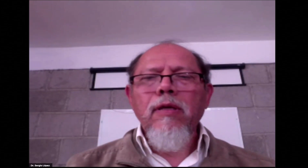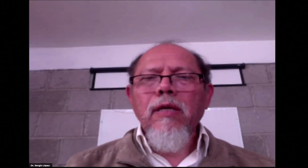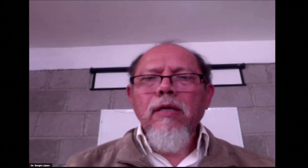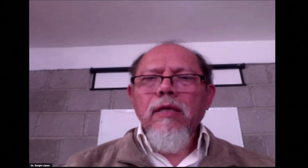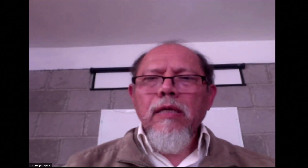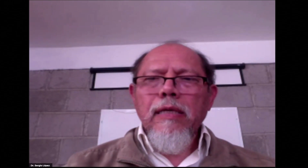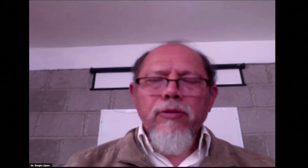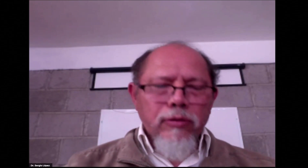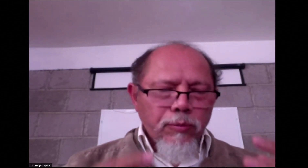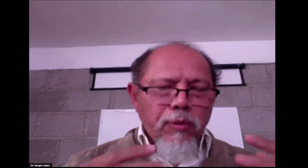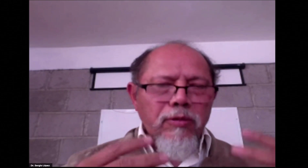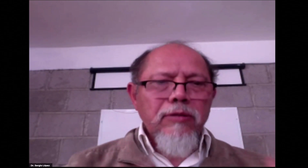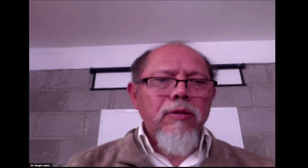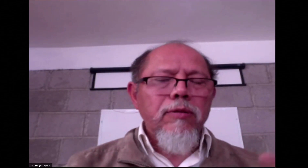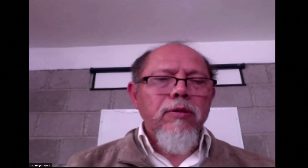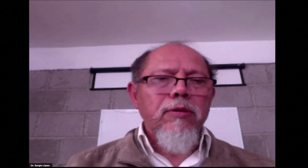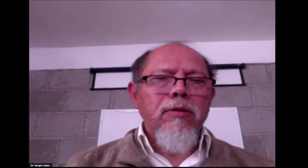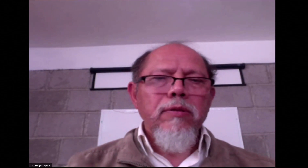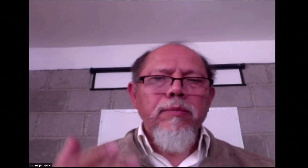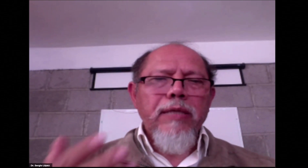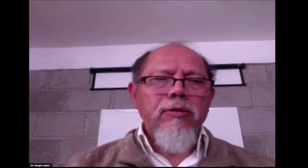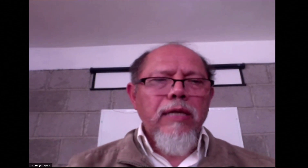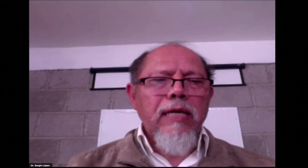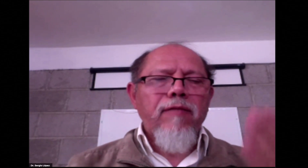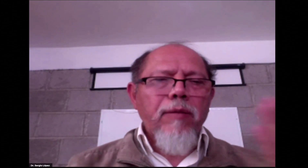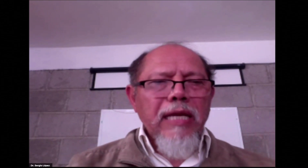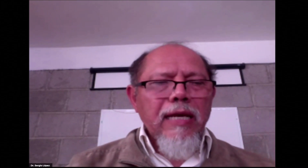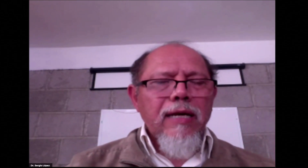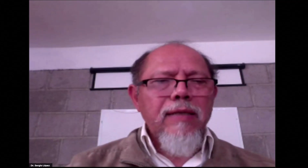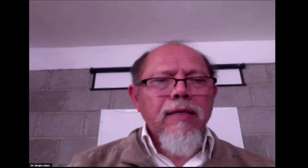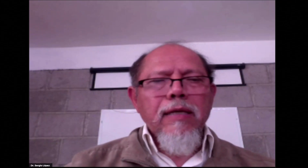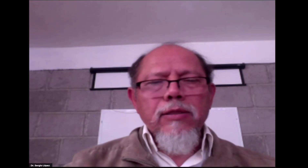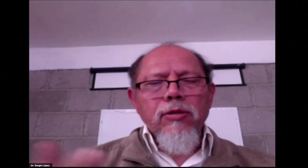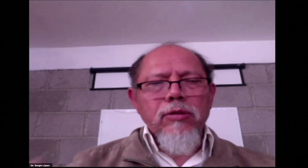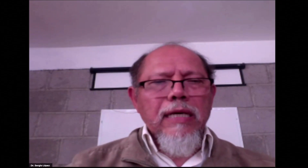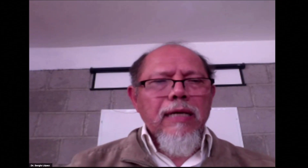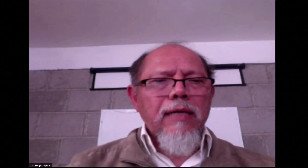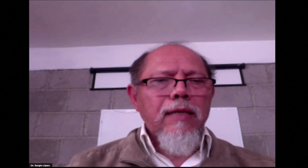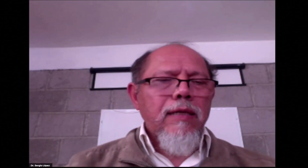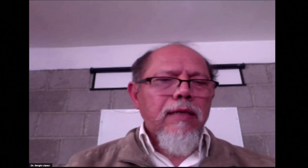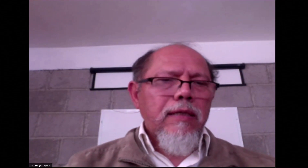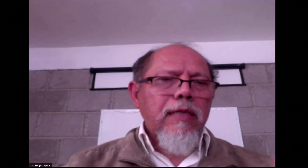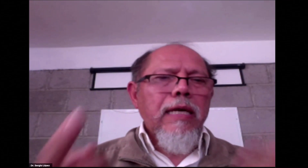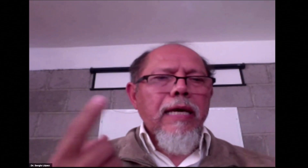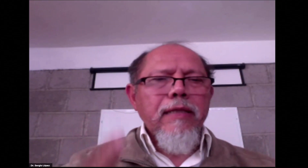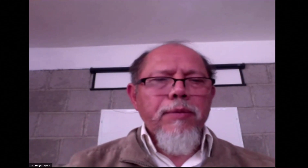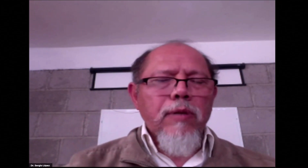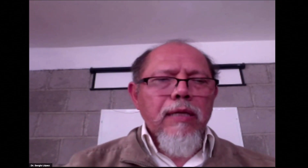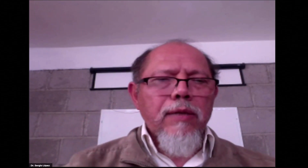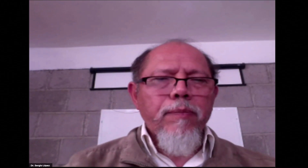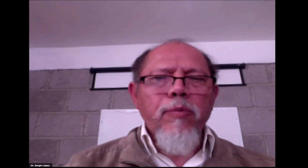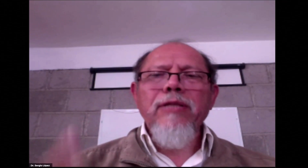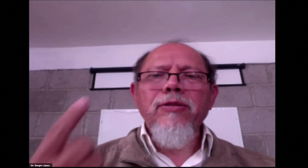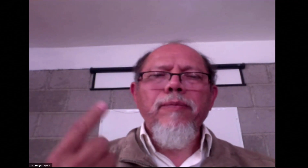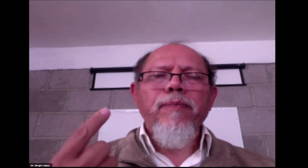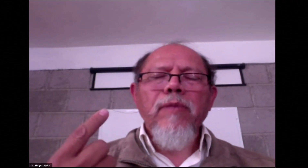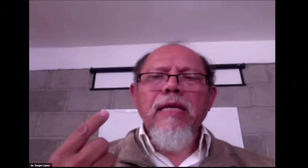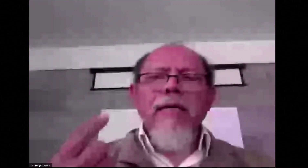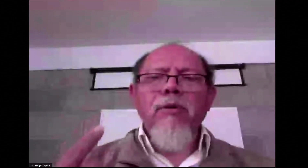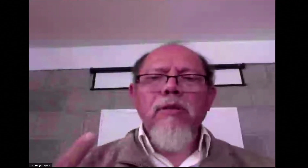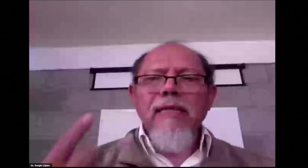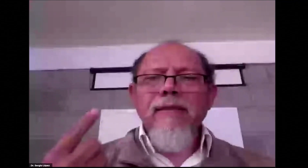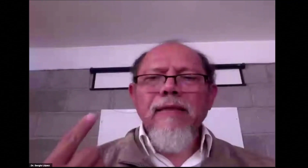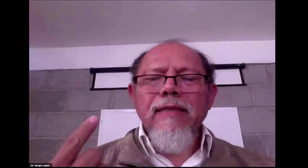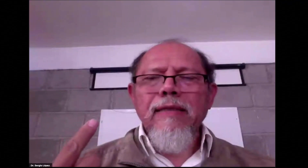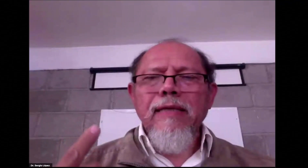is not hereditary. This is a personal construction process for a family, personal and